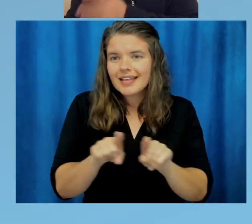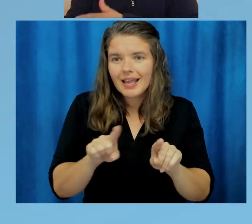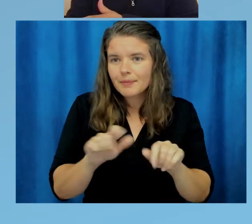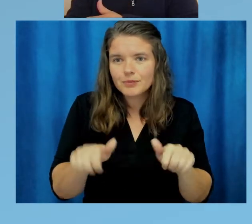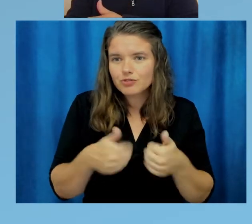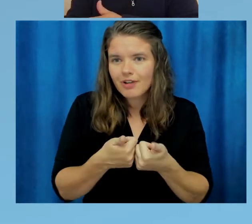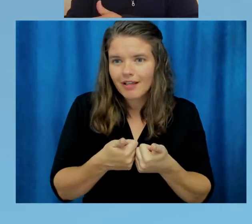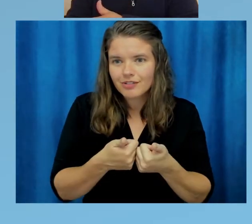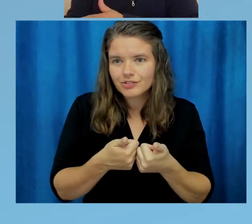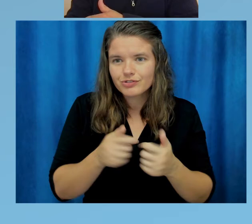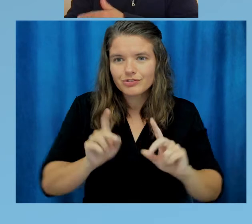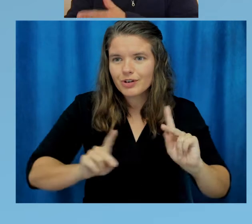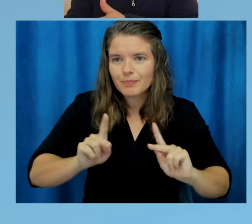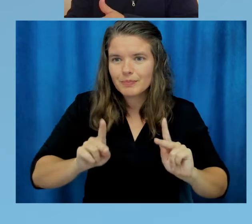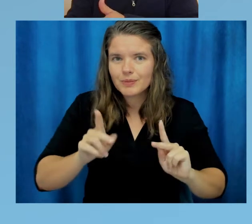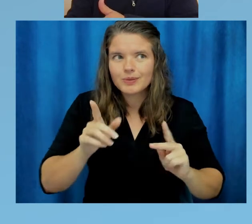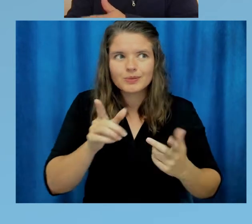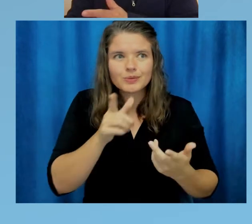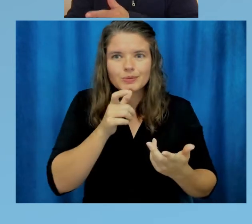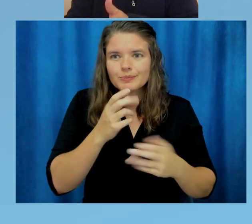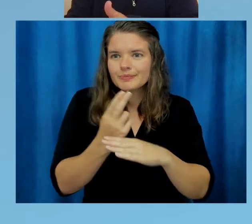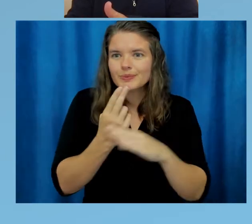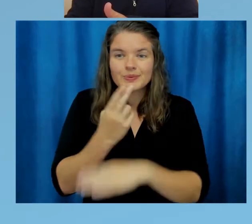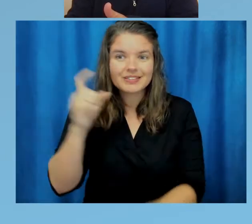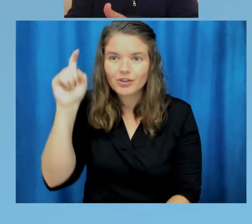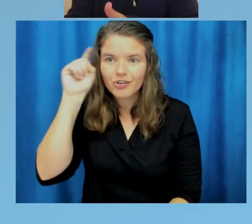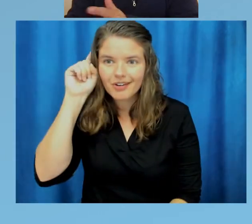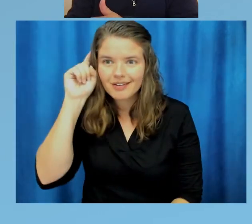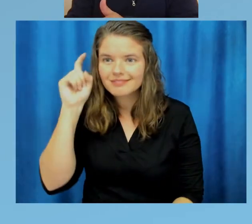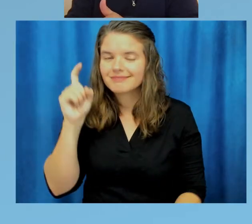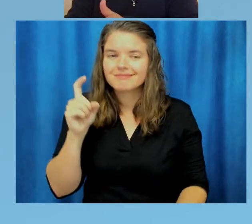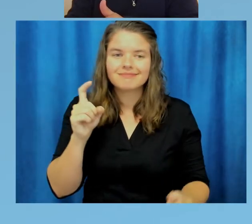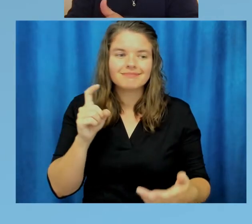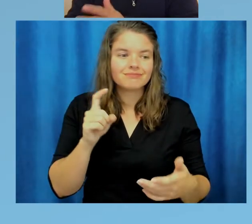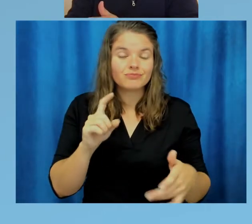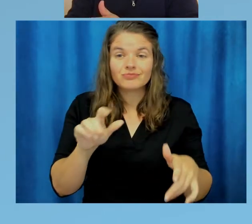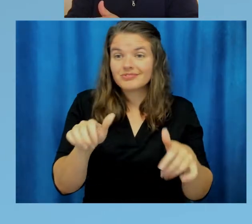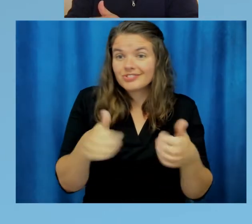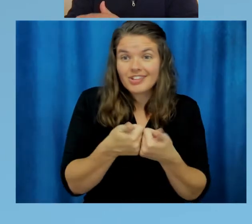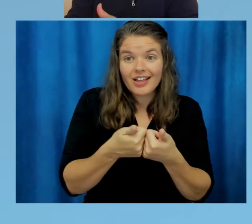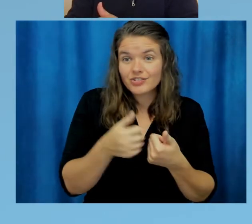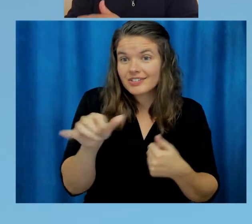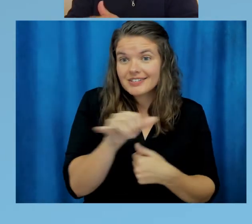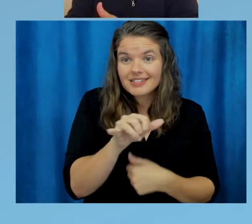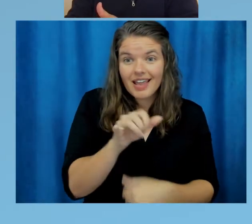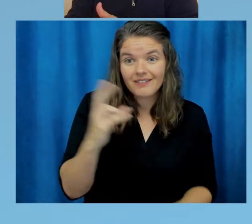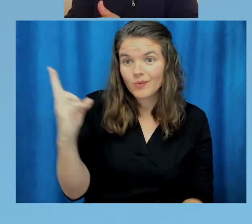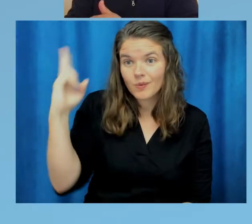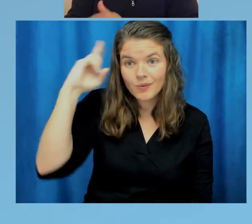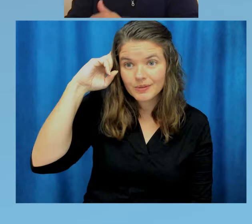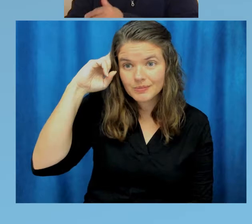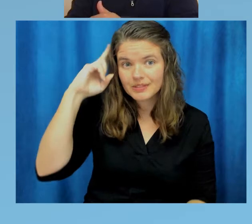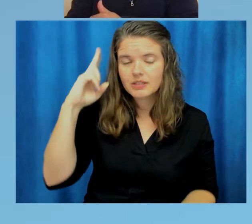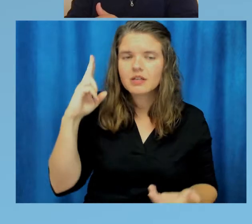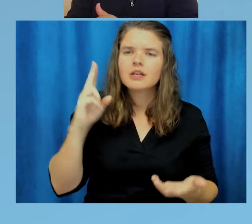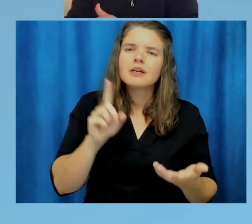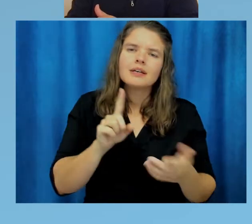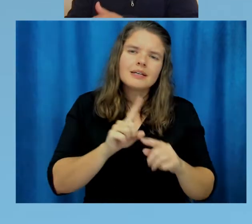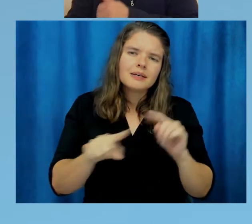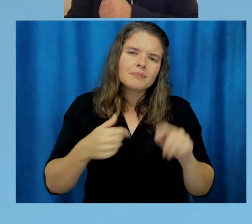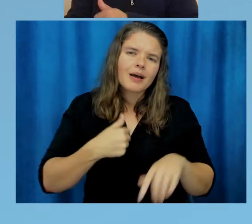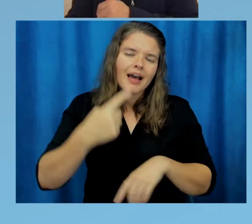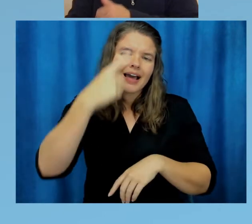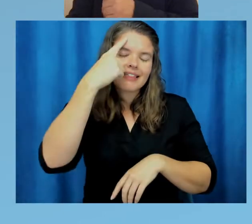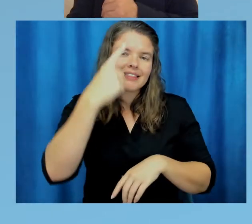the same challenges that face people who use hearing aids also are challenges for people with cochlear